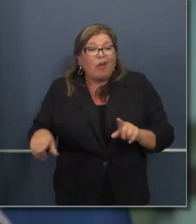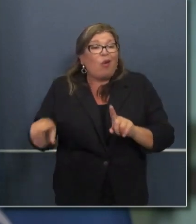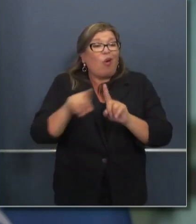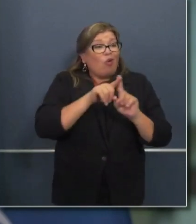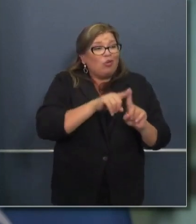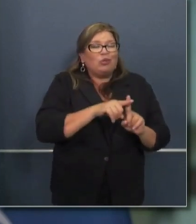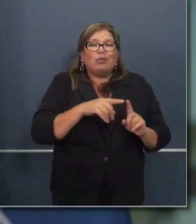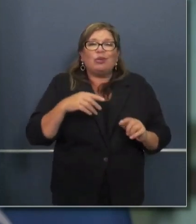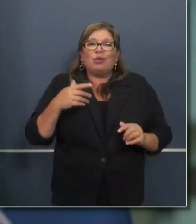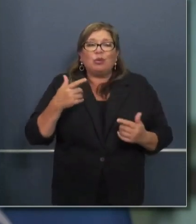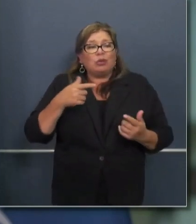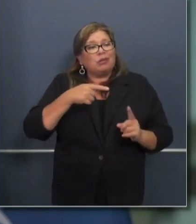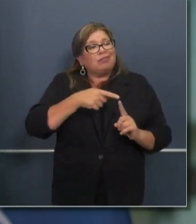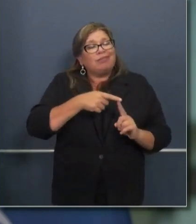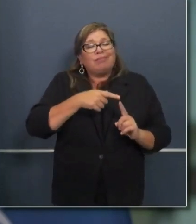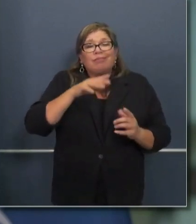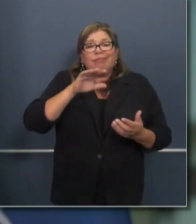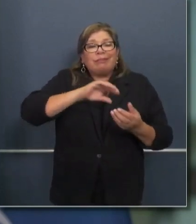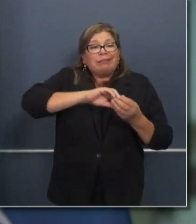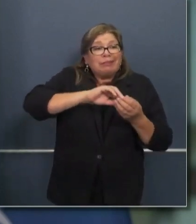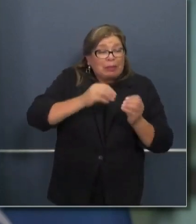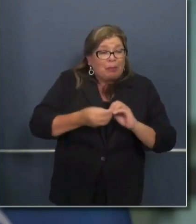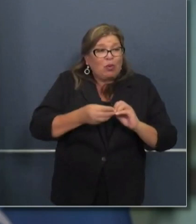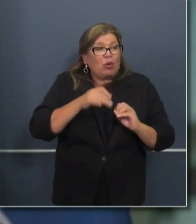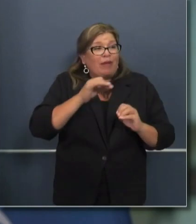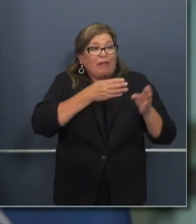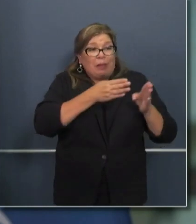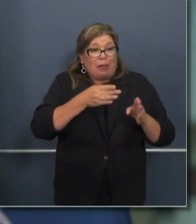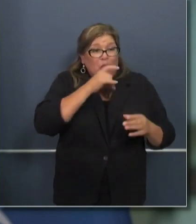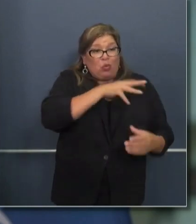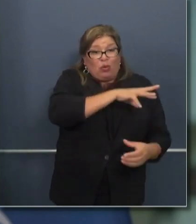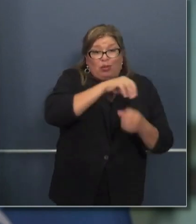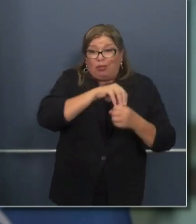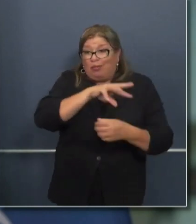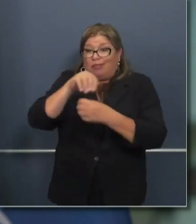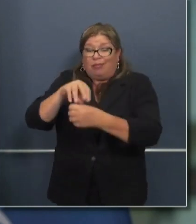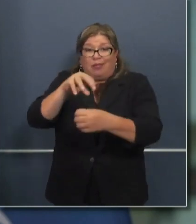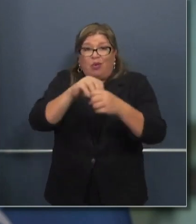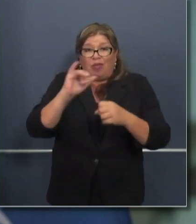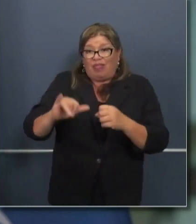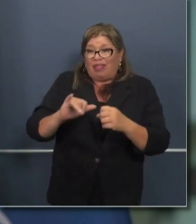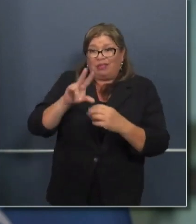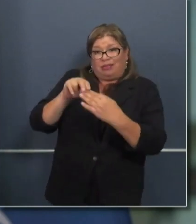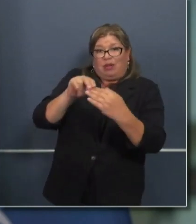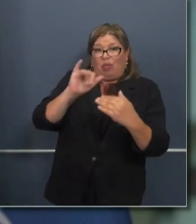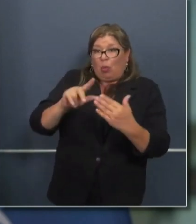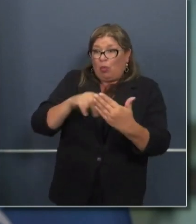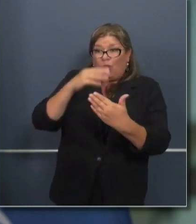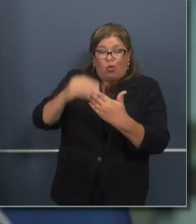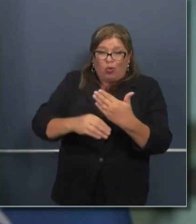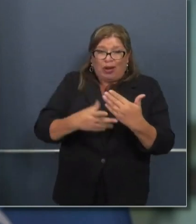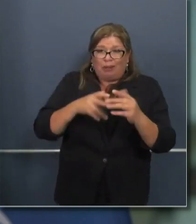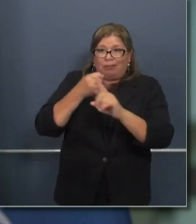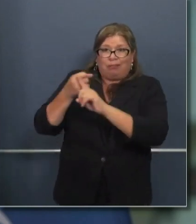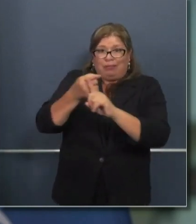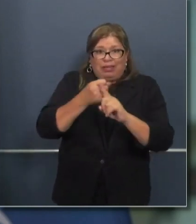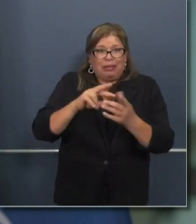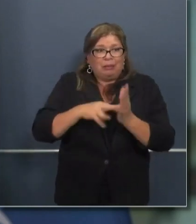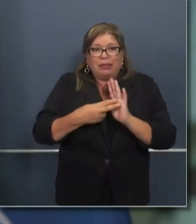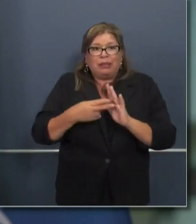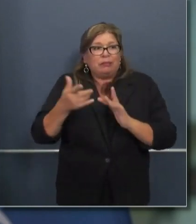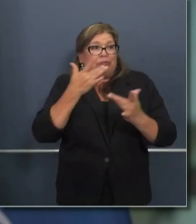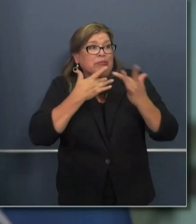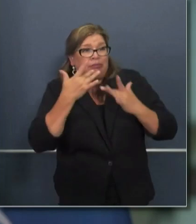the economic consequences and the displacement associated with COVID-19. Cannot, again, though, be